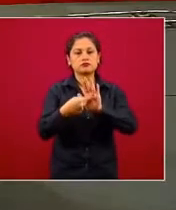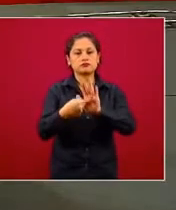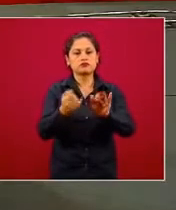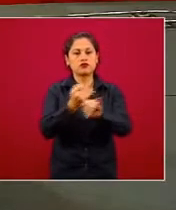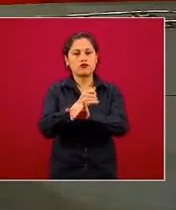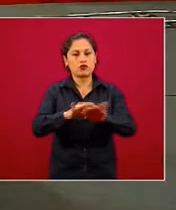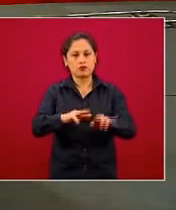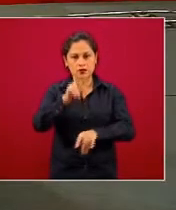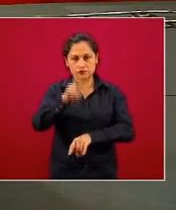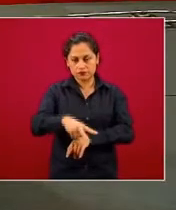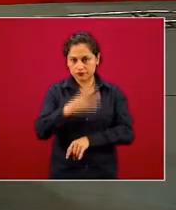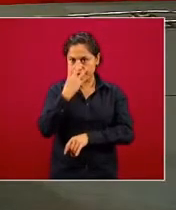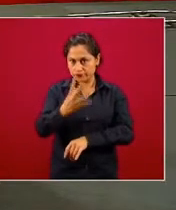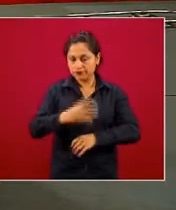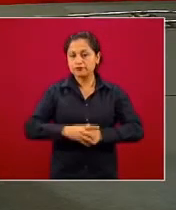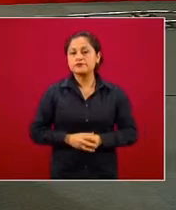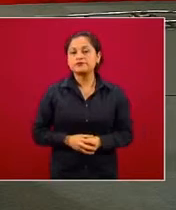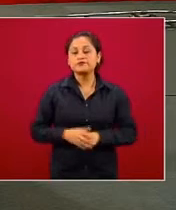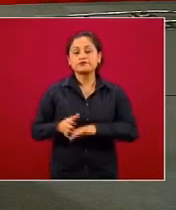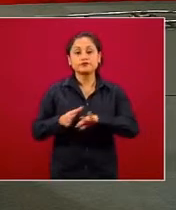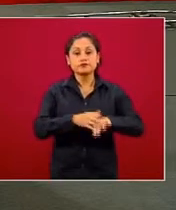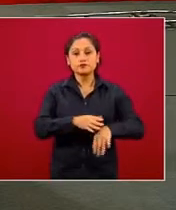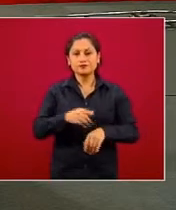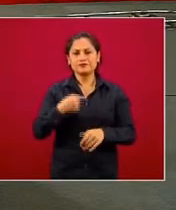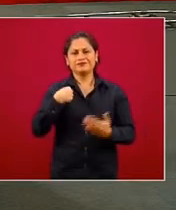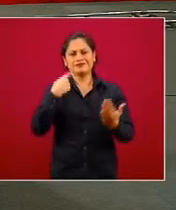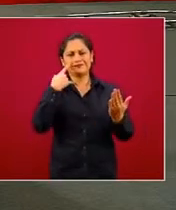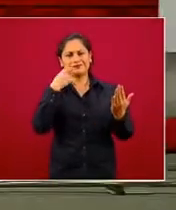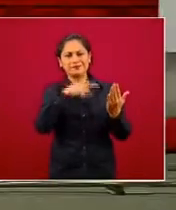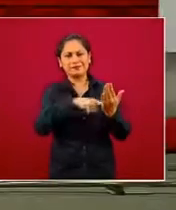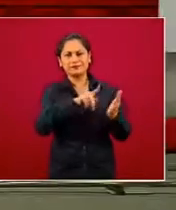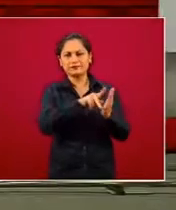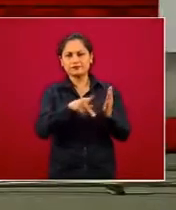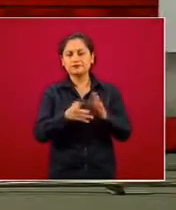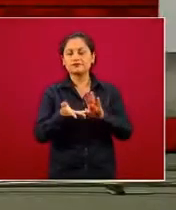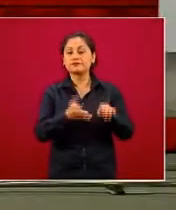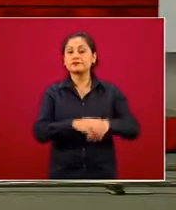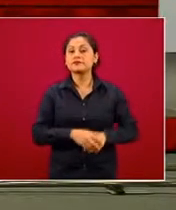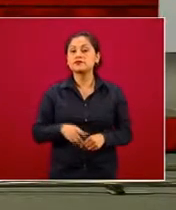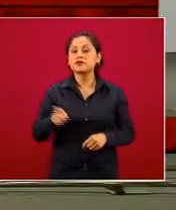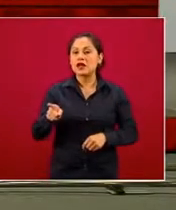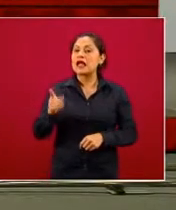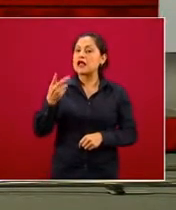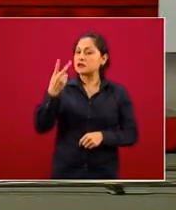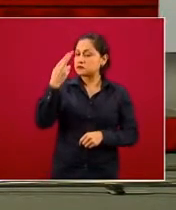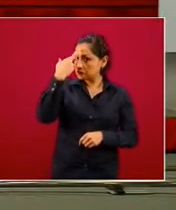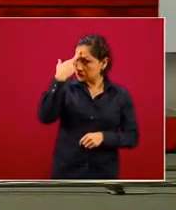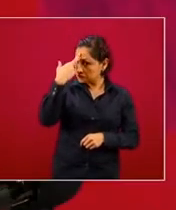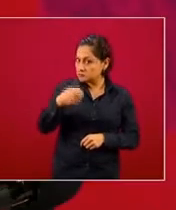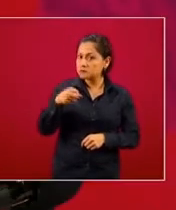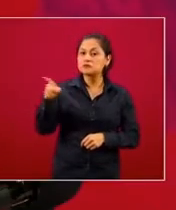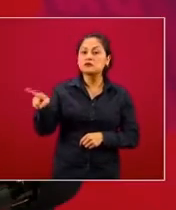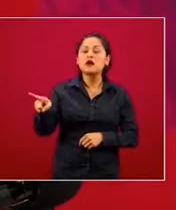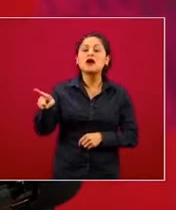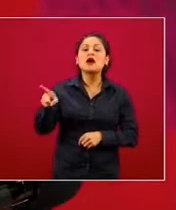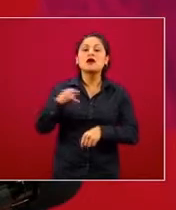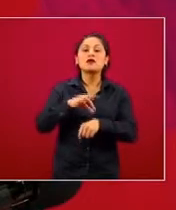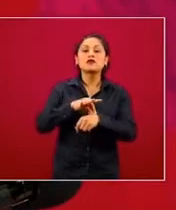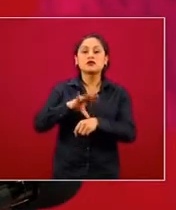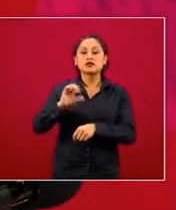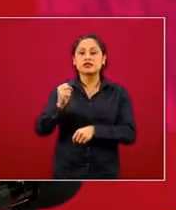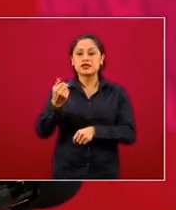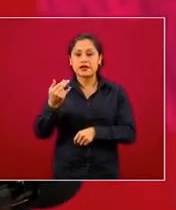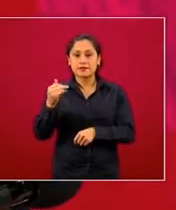of Sobre patients, so as Dr. recuperación, Sheinbaum has just como mentioned, bien it's señala la doctora Sheinbaum, es encouraging muy to see alentador that the ver patients que